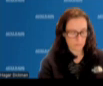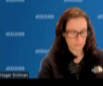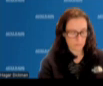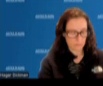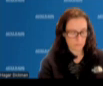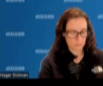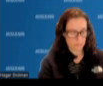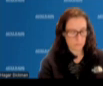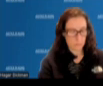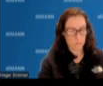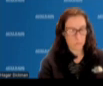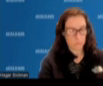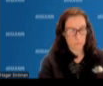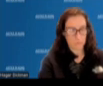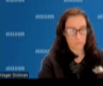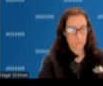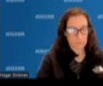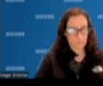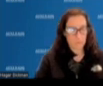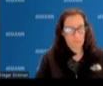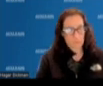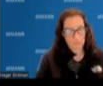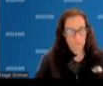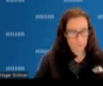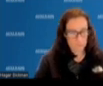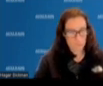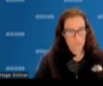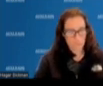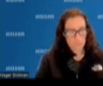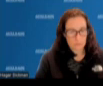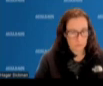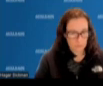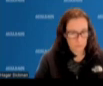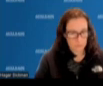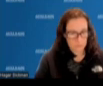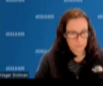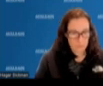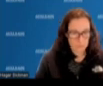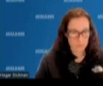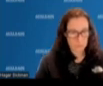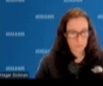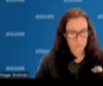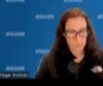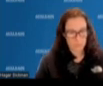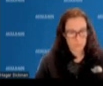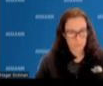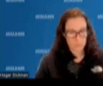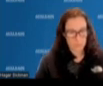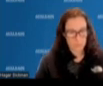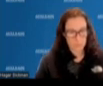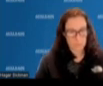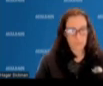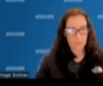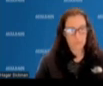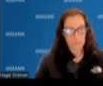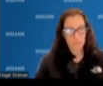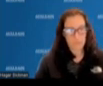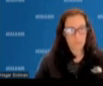program as we know it. It would end the federal funding guarantee and shift a lot of costs to